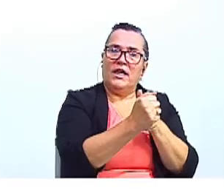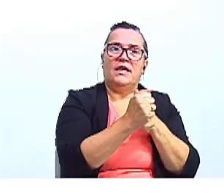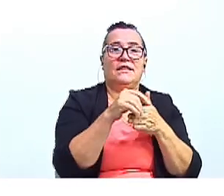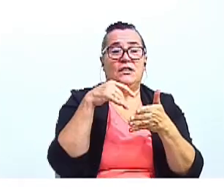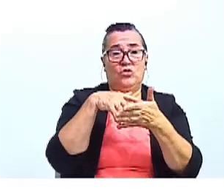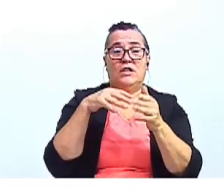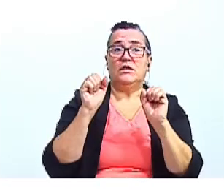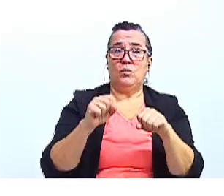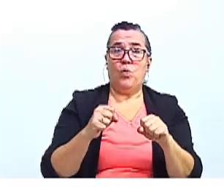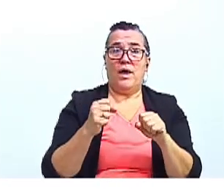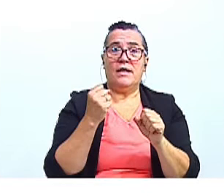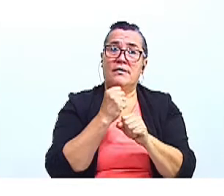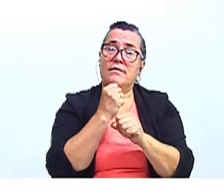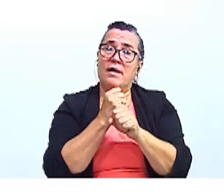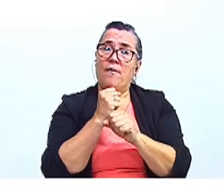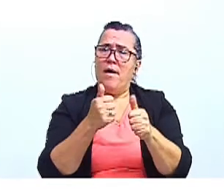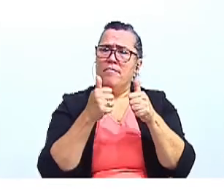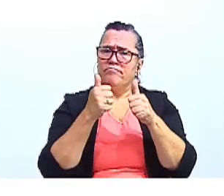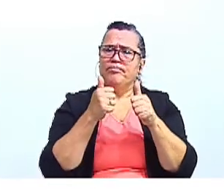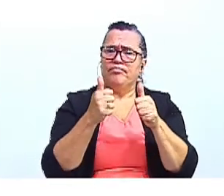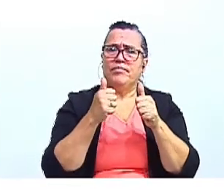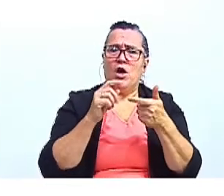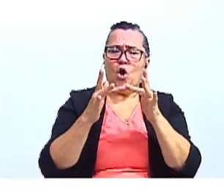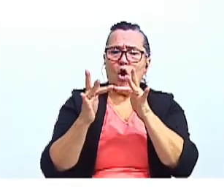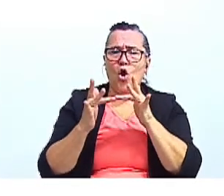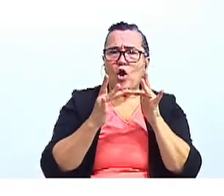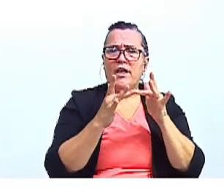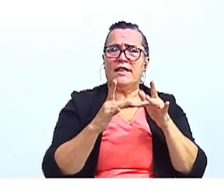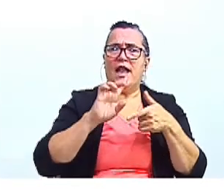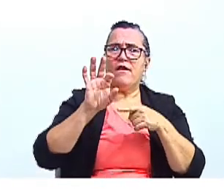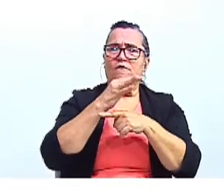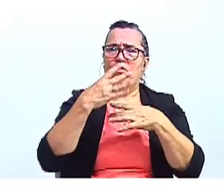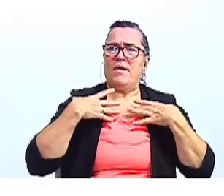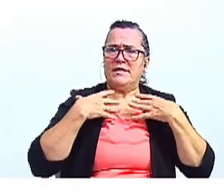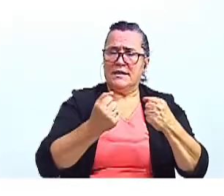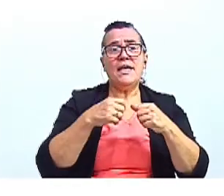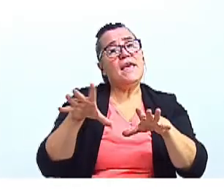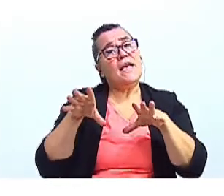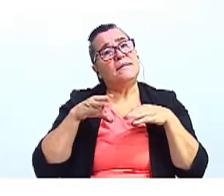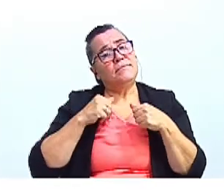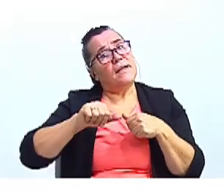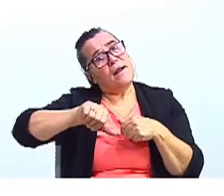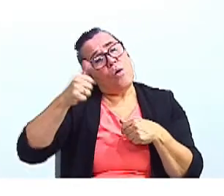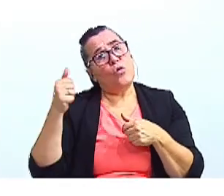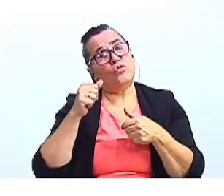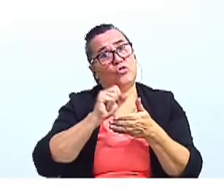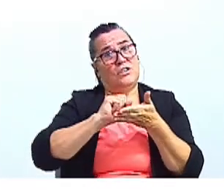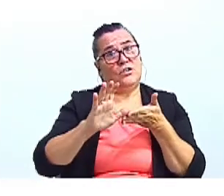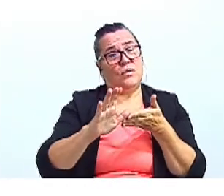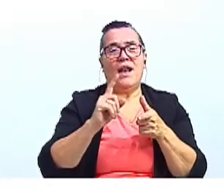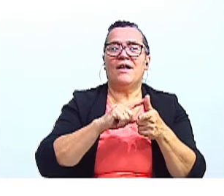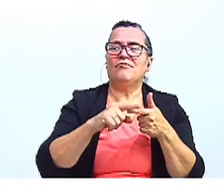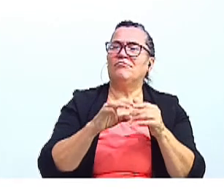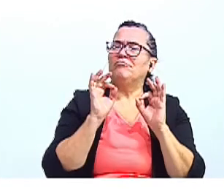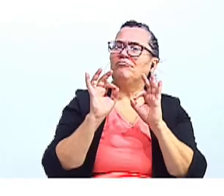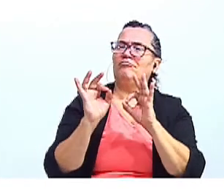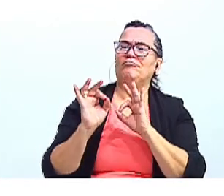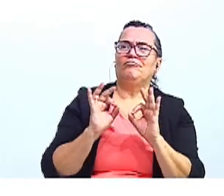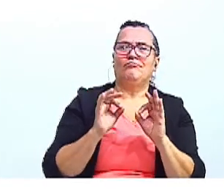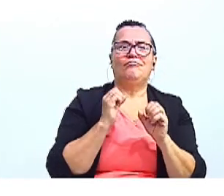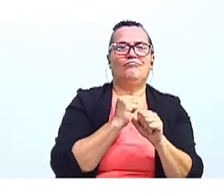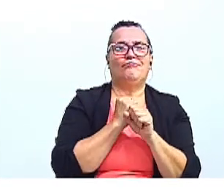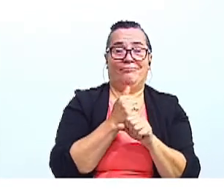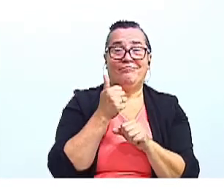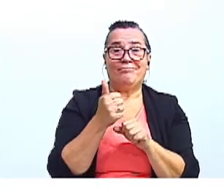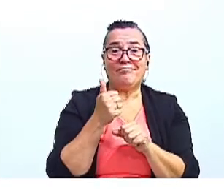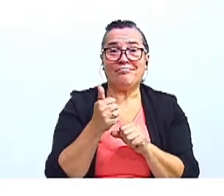can work out healthy ways to connect with friends and accept others in school. So very good job,